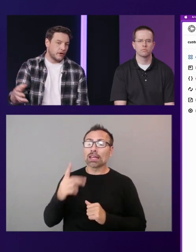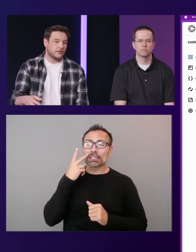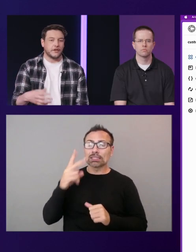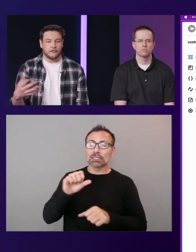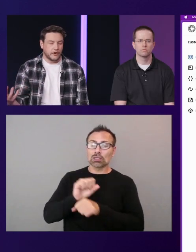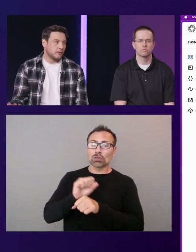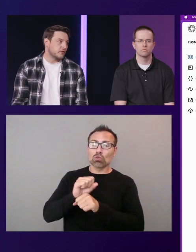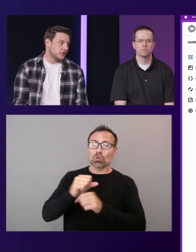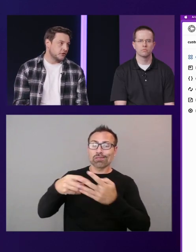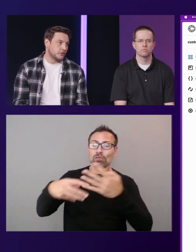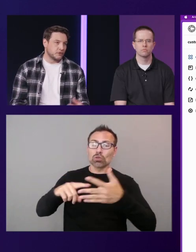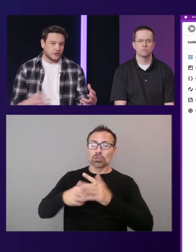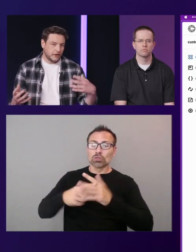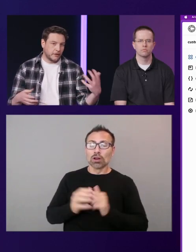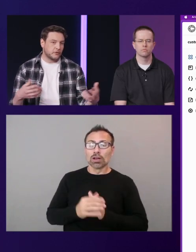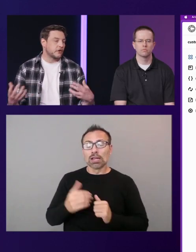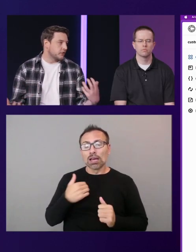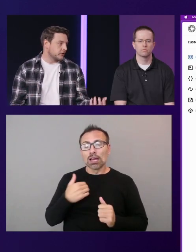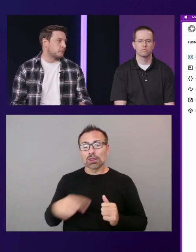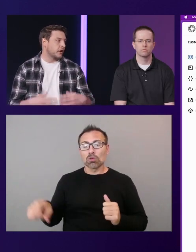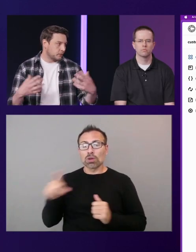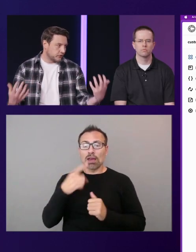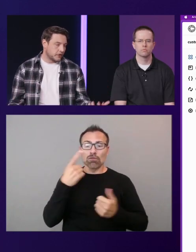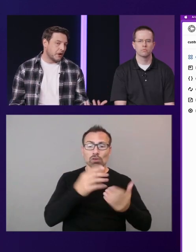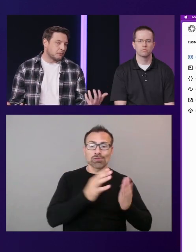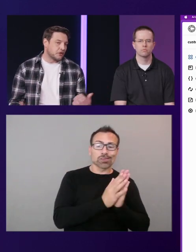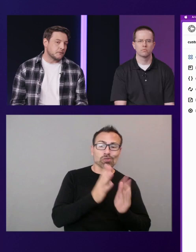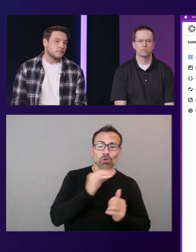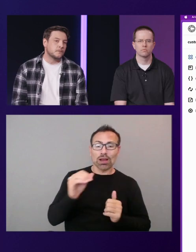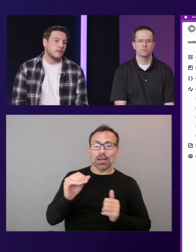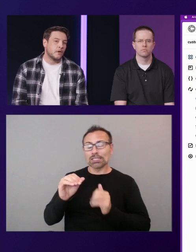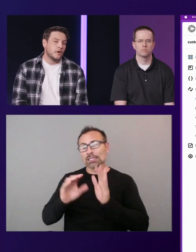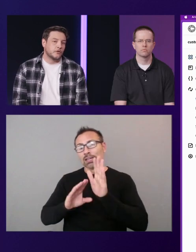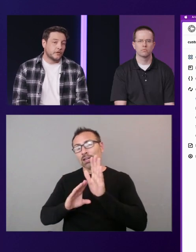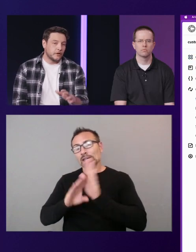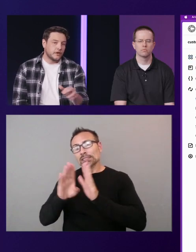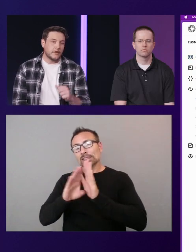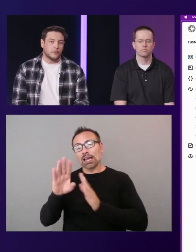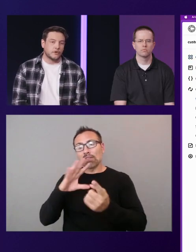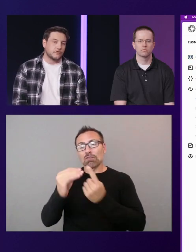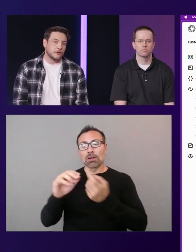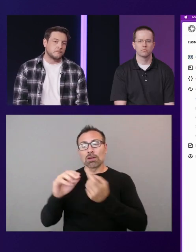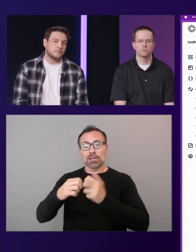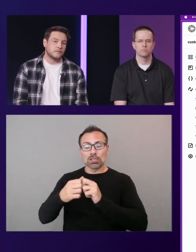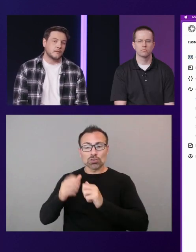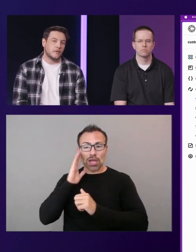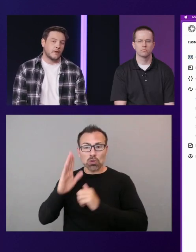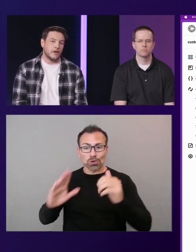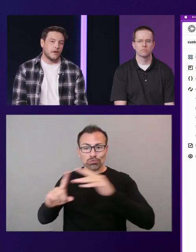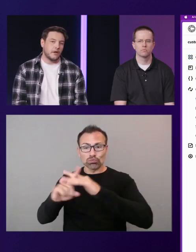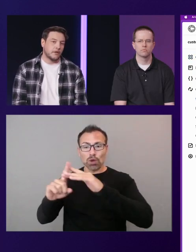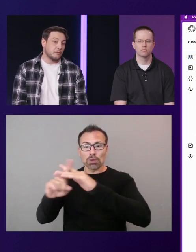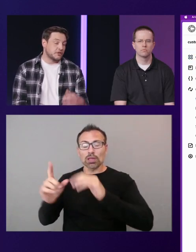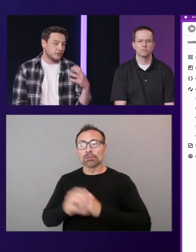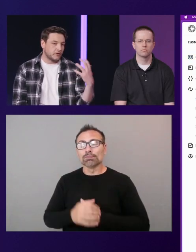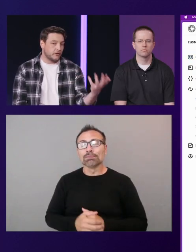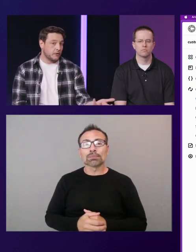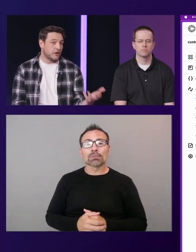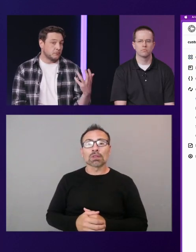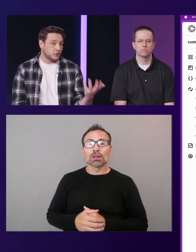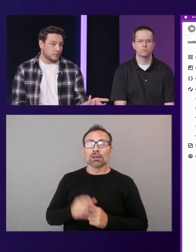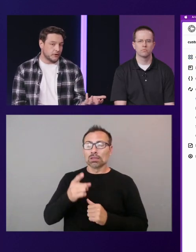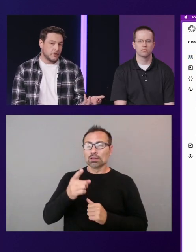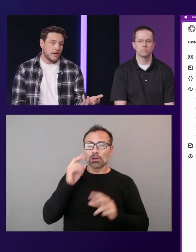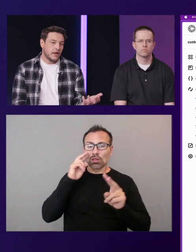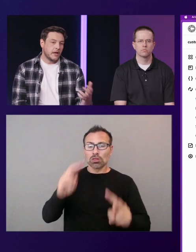pull requests, dev environments, issues, which as we start using this product will start to populate. So let's take a look at that workflow. As I mentioned, it was configured